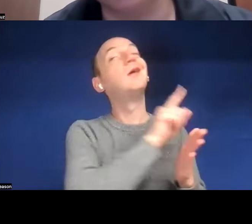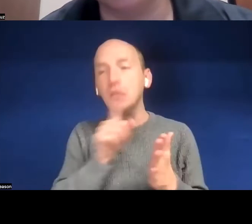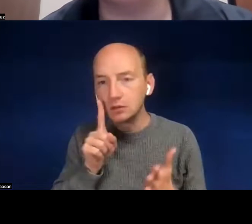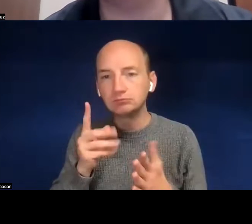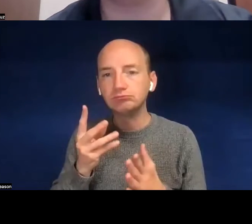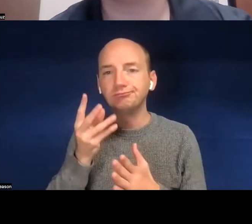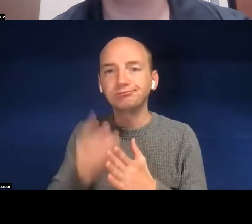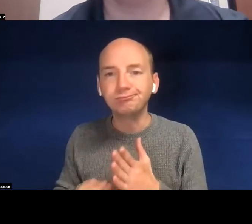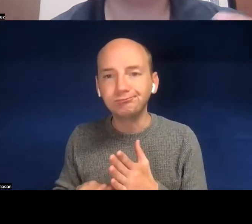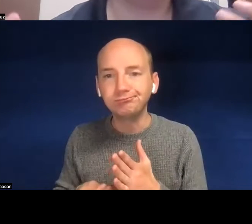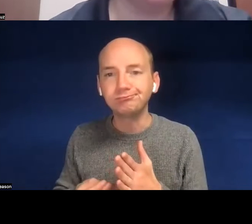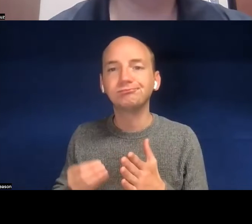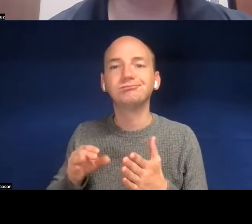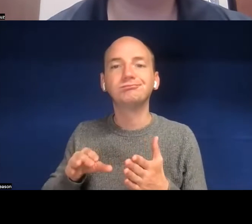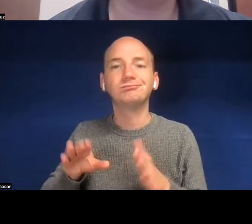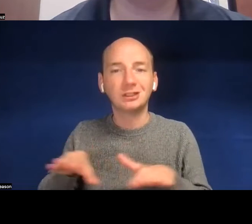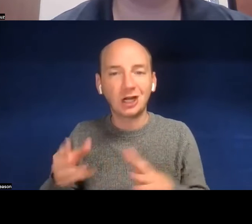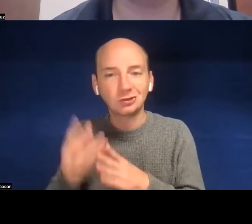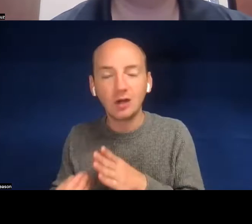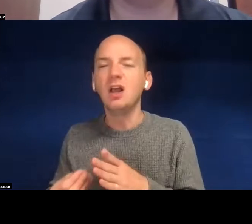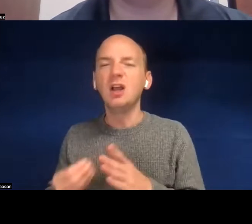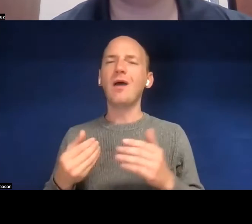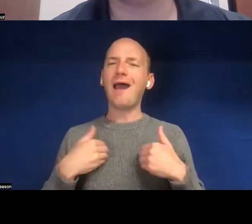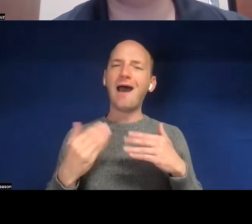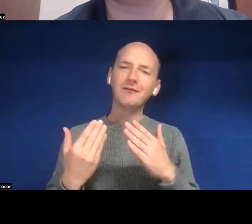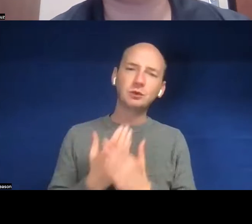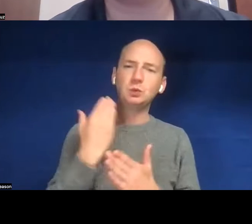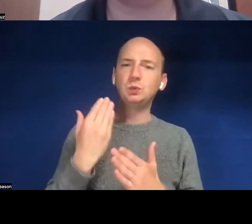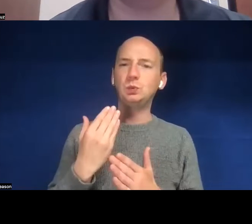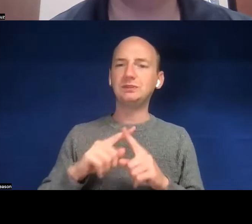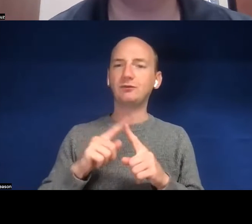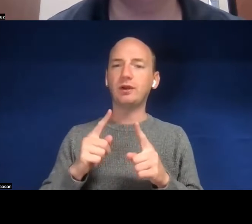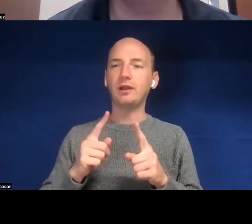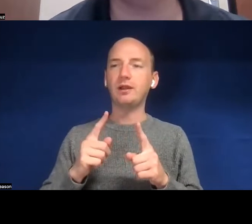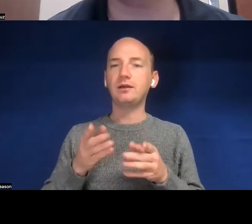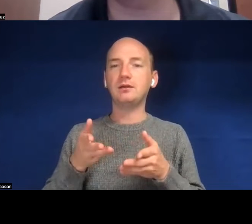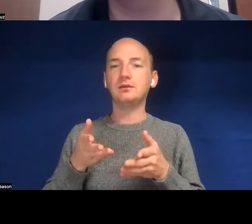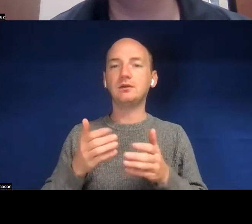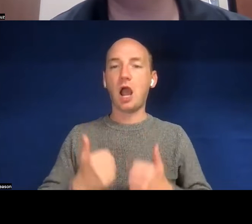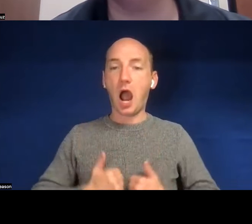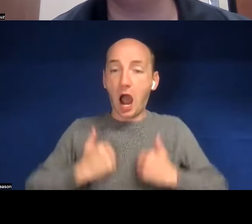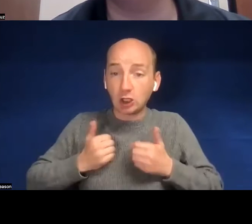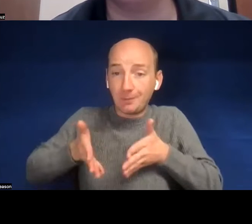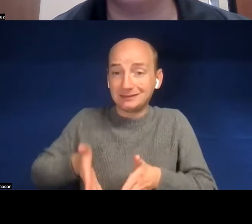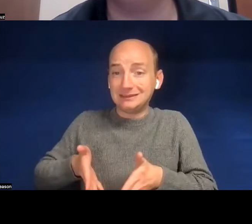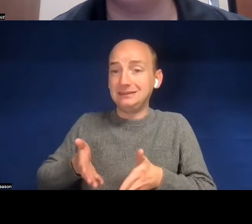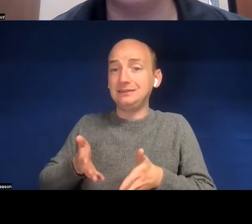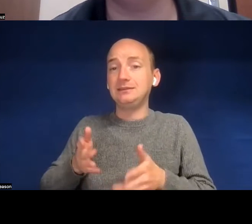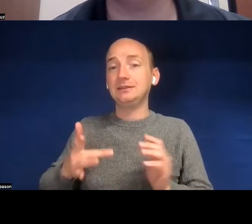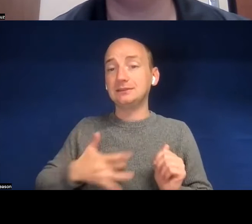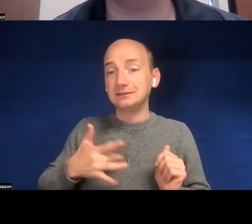the child dies. To prevent things like this, occupancy sensing and vital sign sensing in the vehicle are also